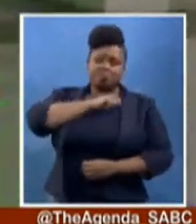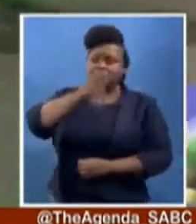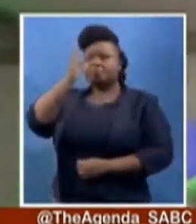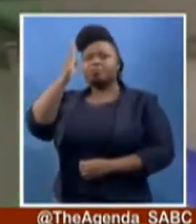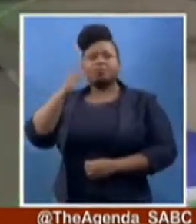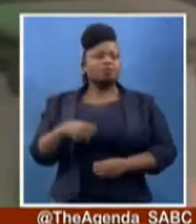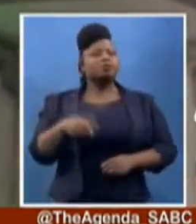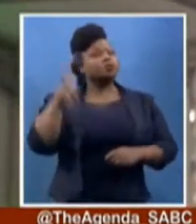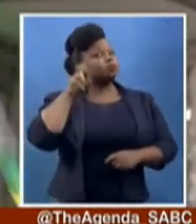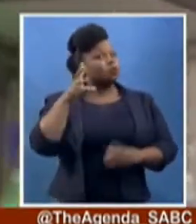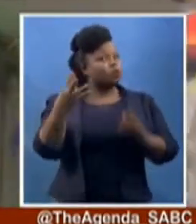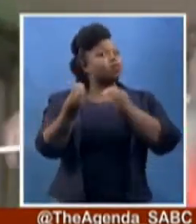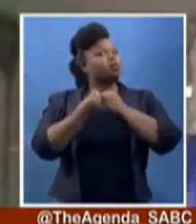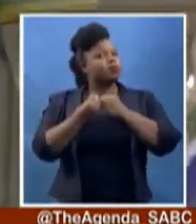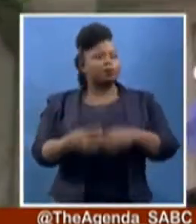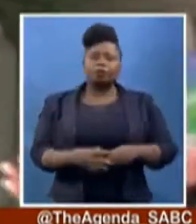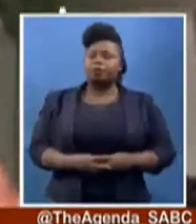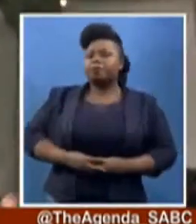harash.